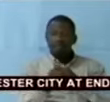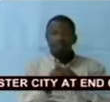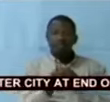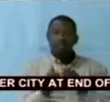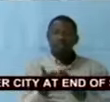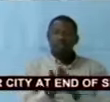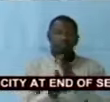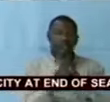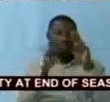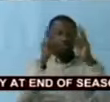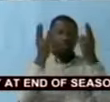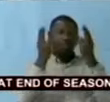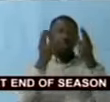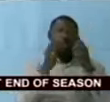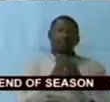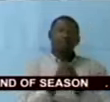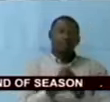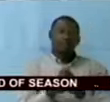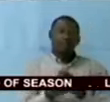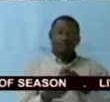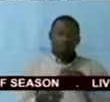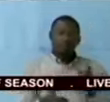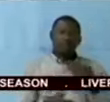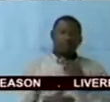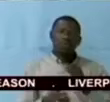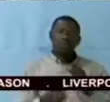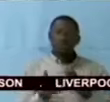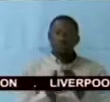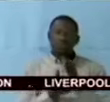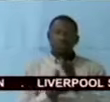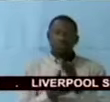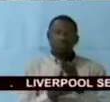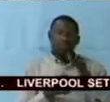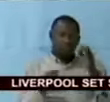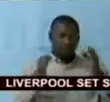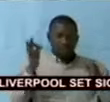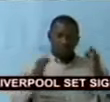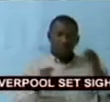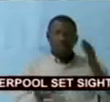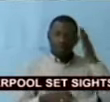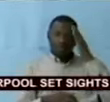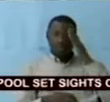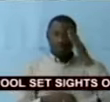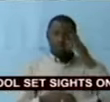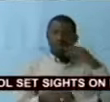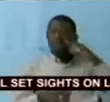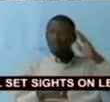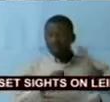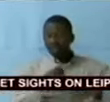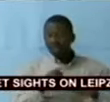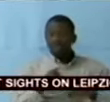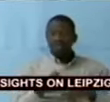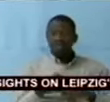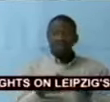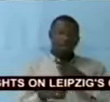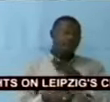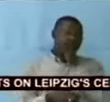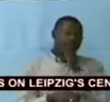Yeah, we were just going through the trial, but I know for sure the result will be an obvious conviction. And